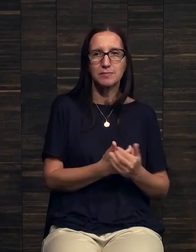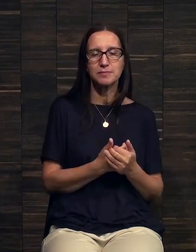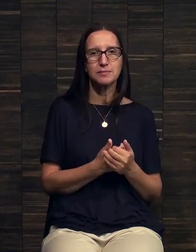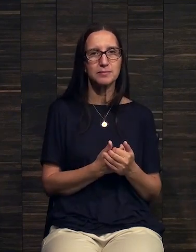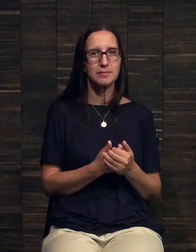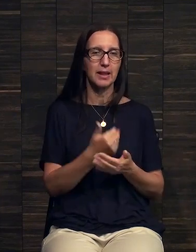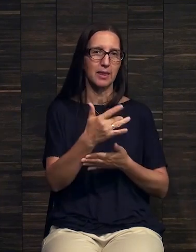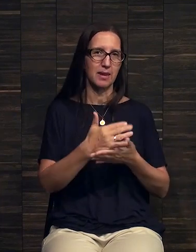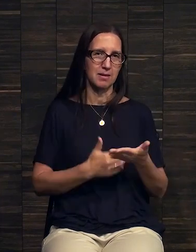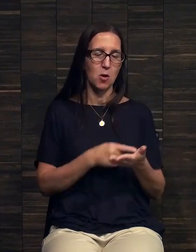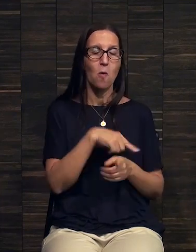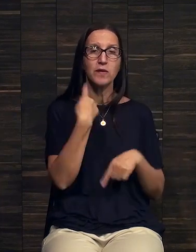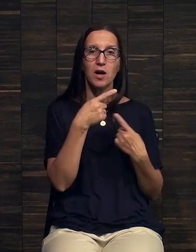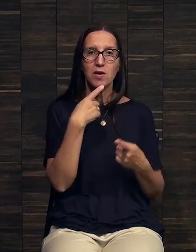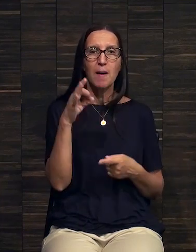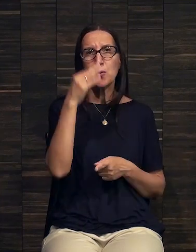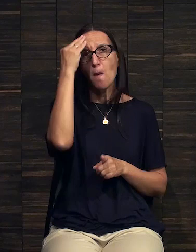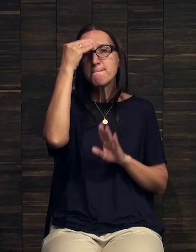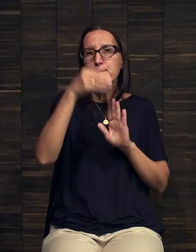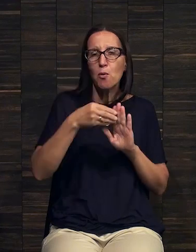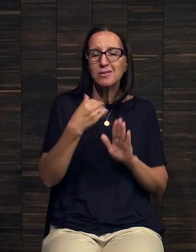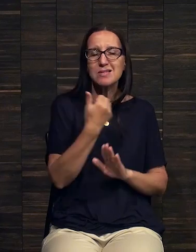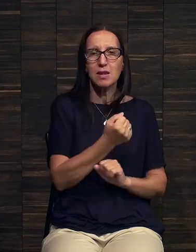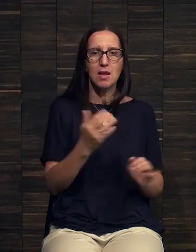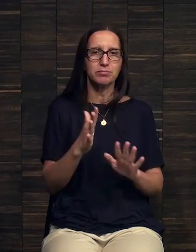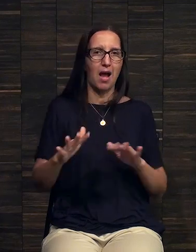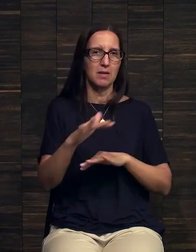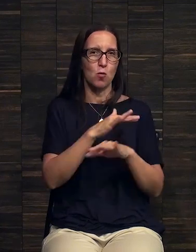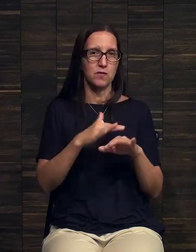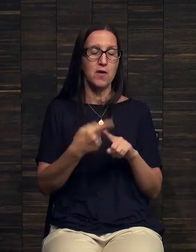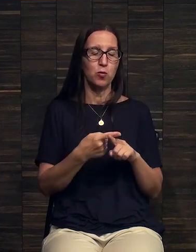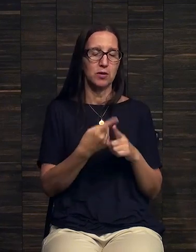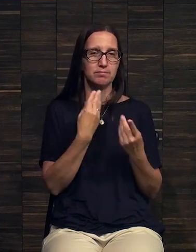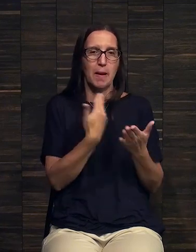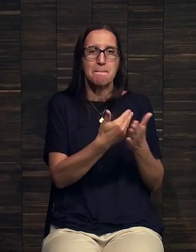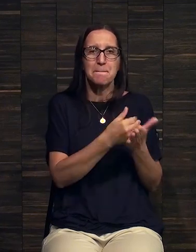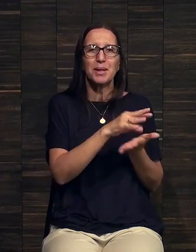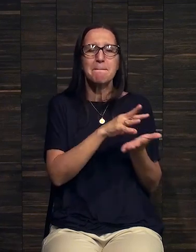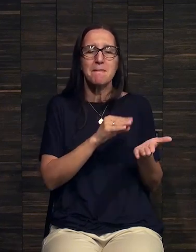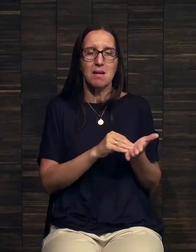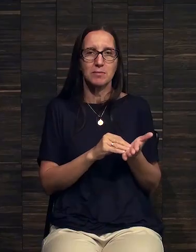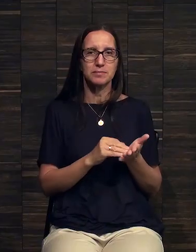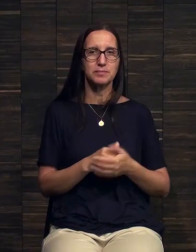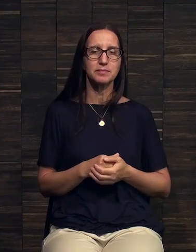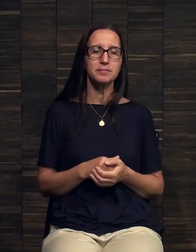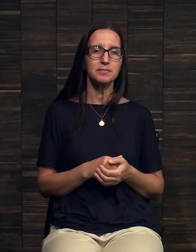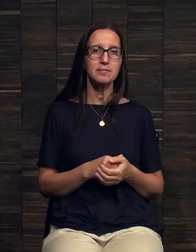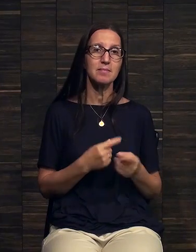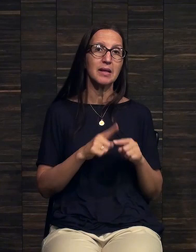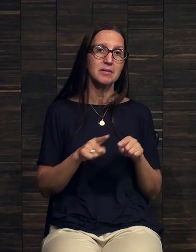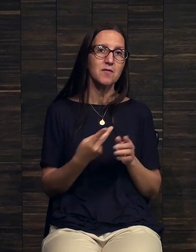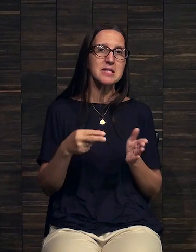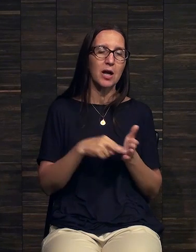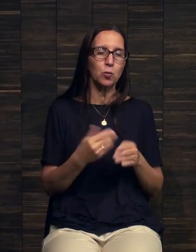is a homosexual text. He said the atmosphere, the spirit of